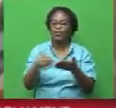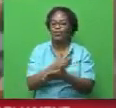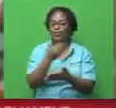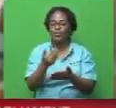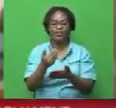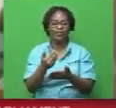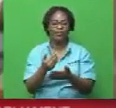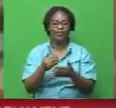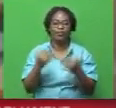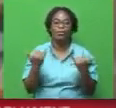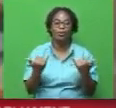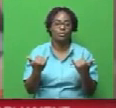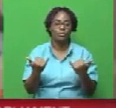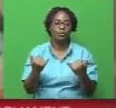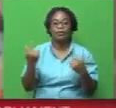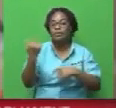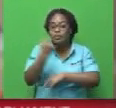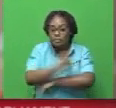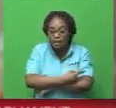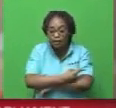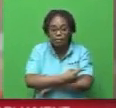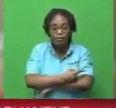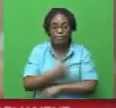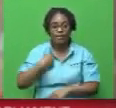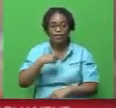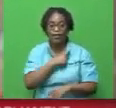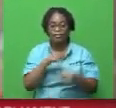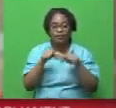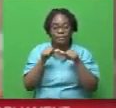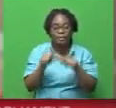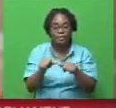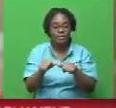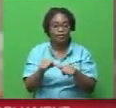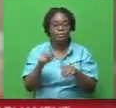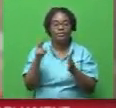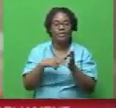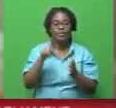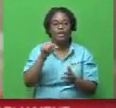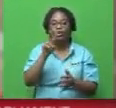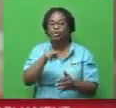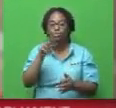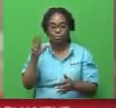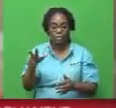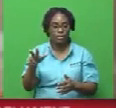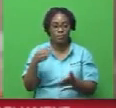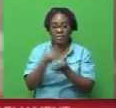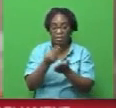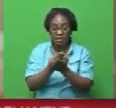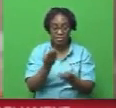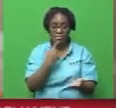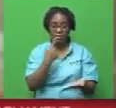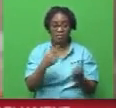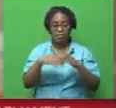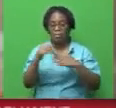President, today we are still reading in the 2023 budget, construction of a new state-of-the-art